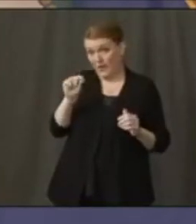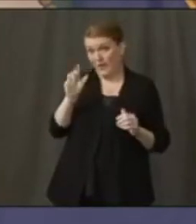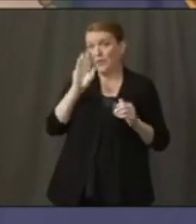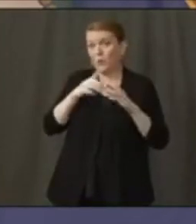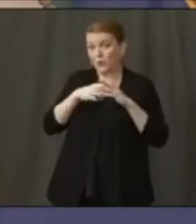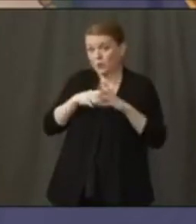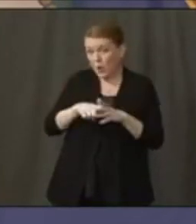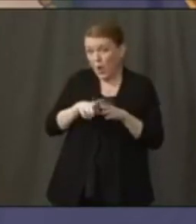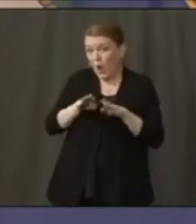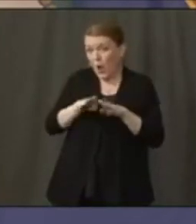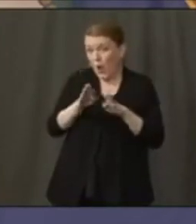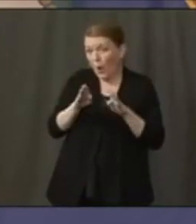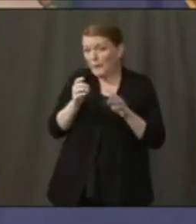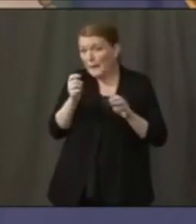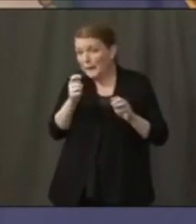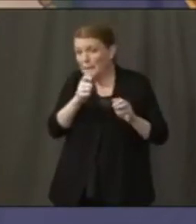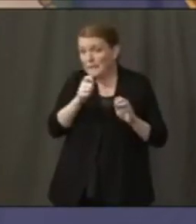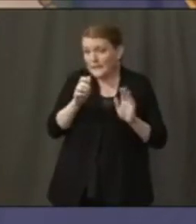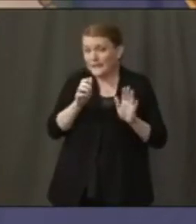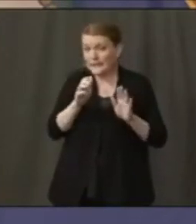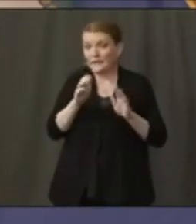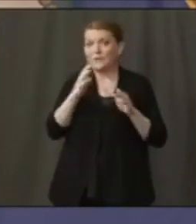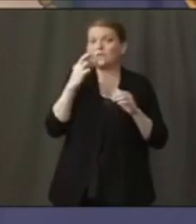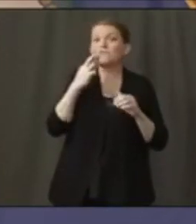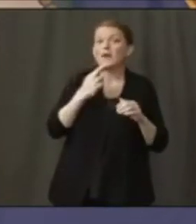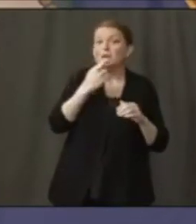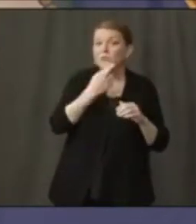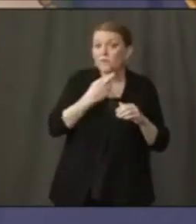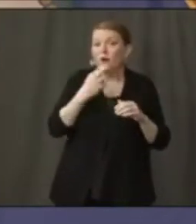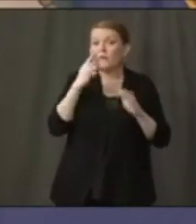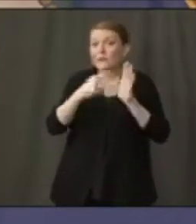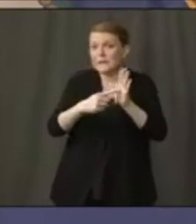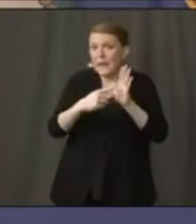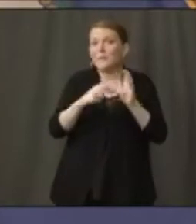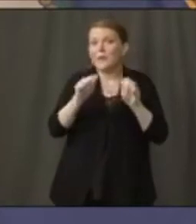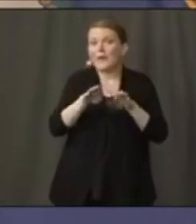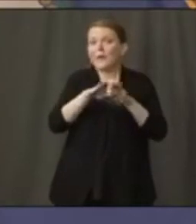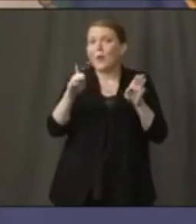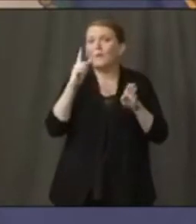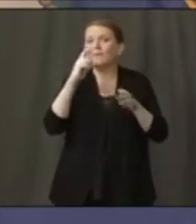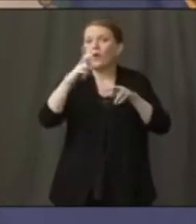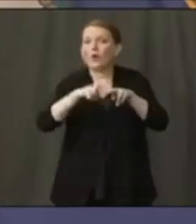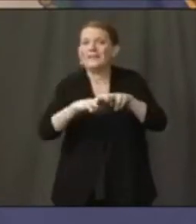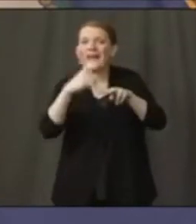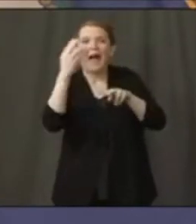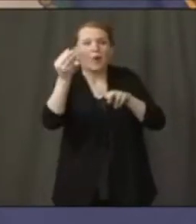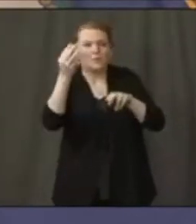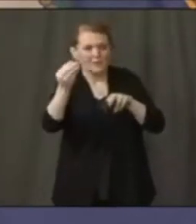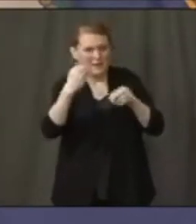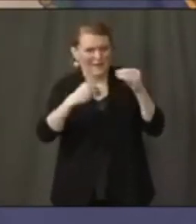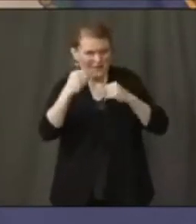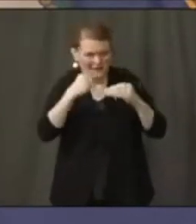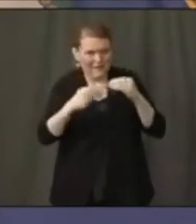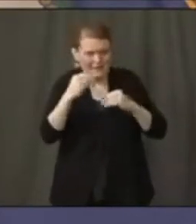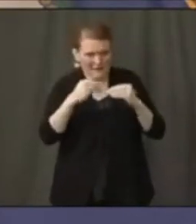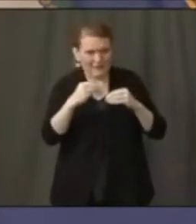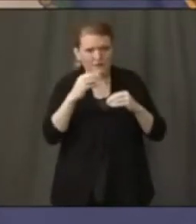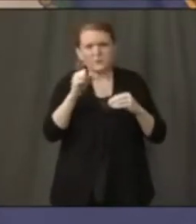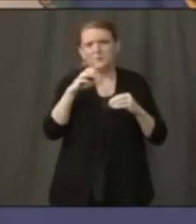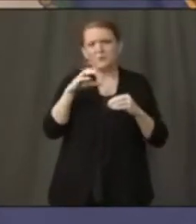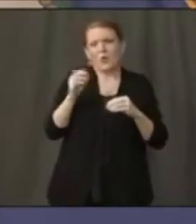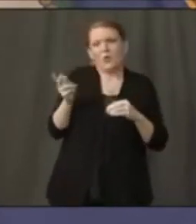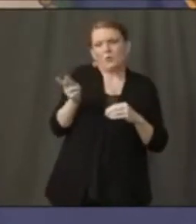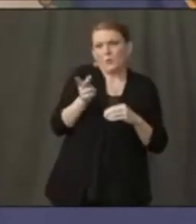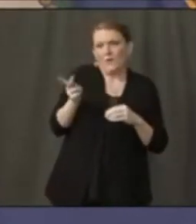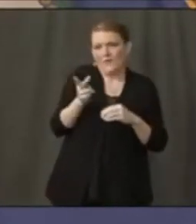for outdoor eating. And just want to hear two perspectives on that from folks who are in the legislature and also know a lot about fine